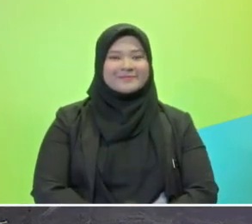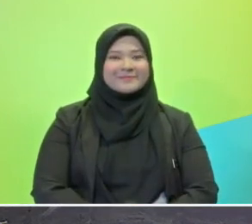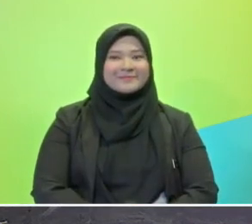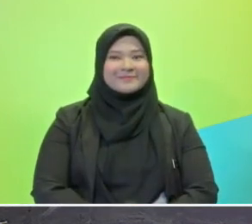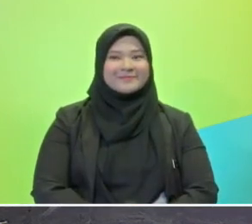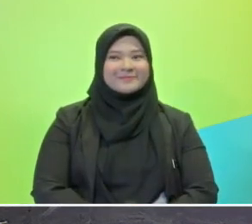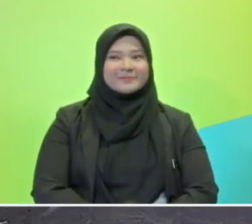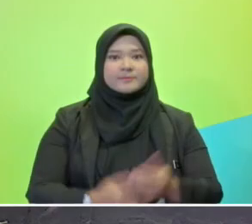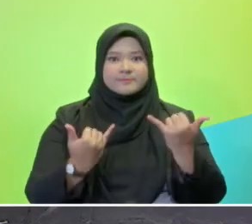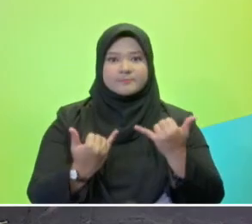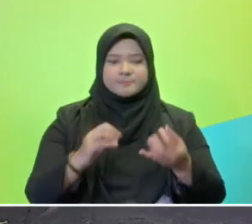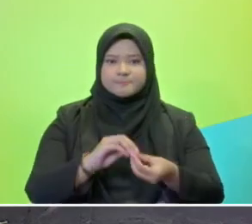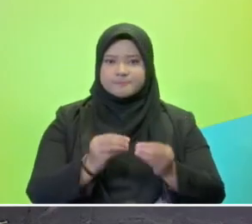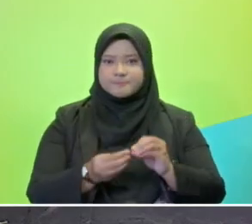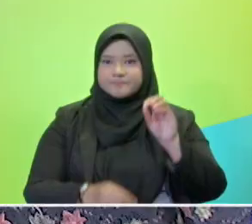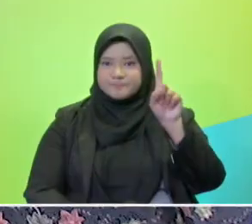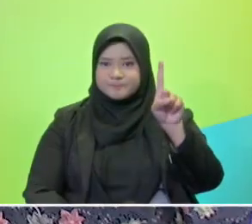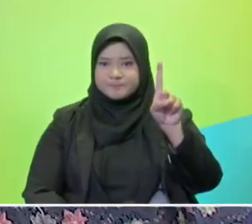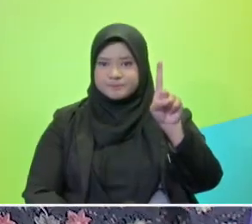Bring it on. Mirza,